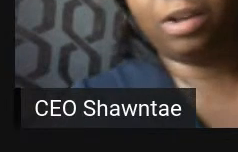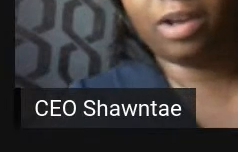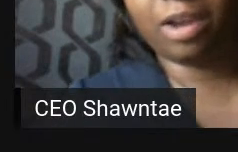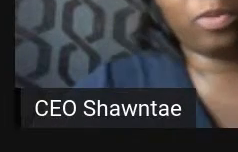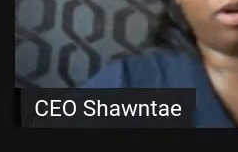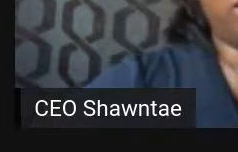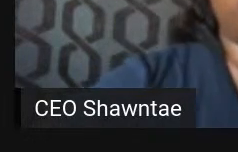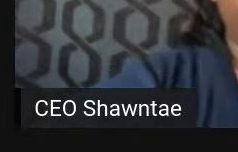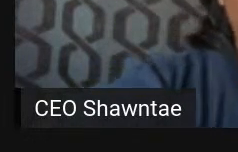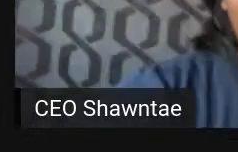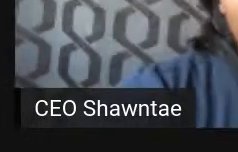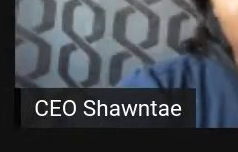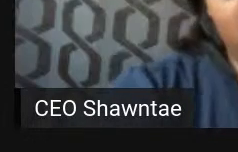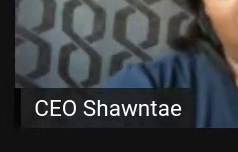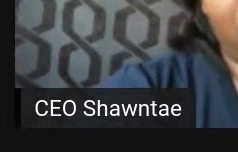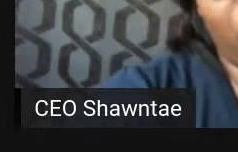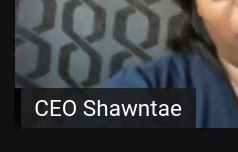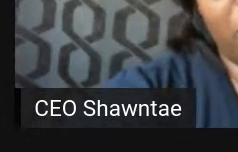Hello, everyone.